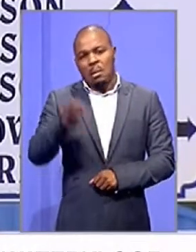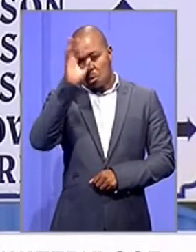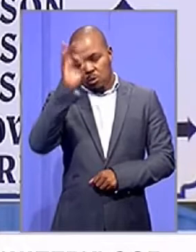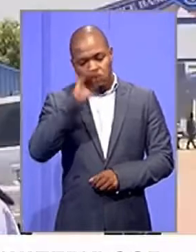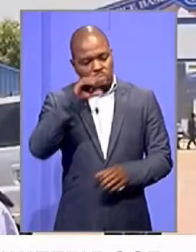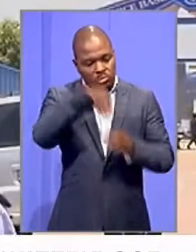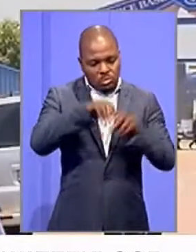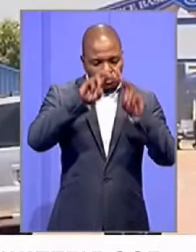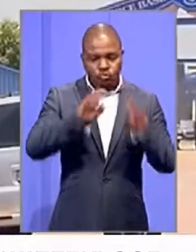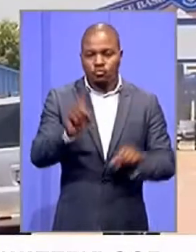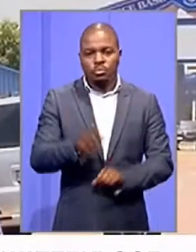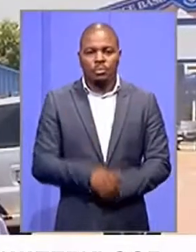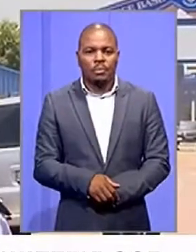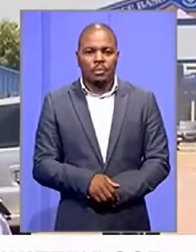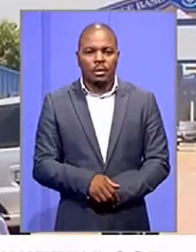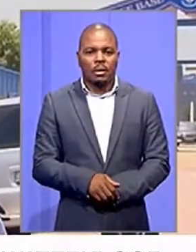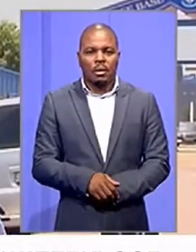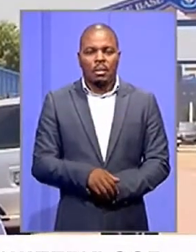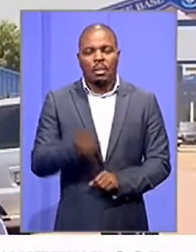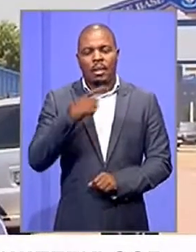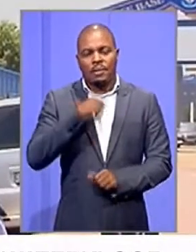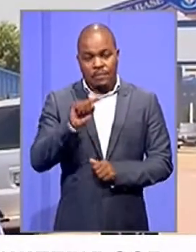dipatlisisong. It is the preliminary report.